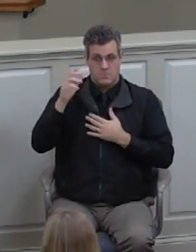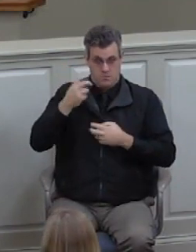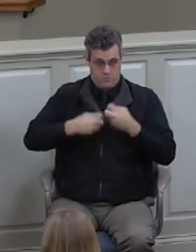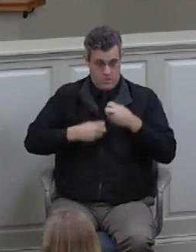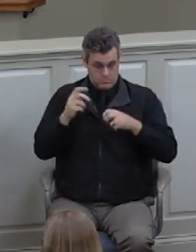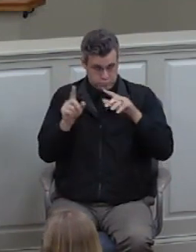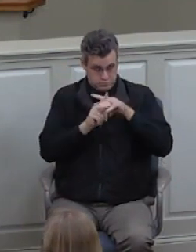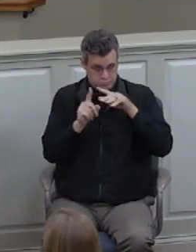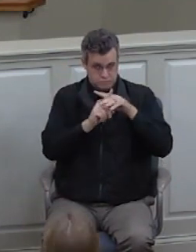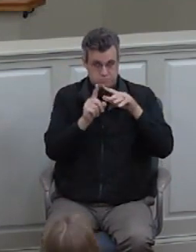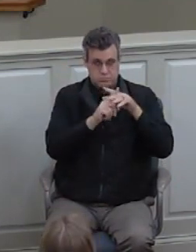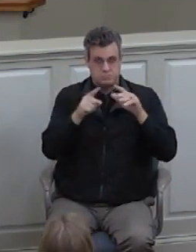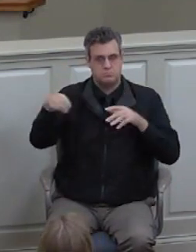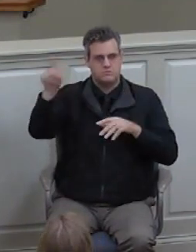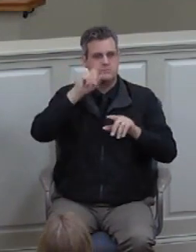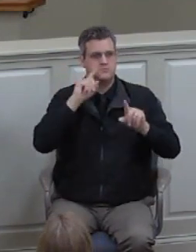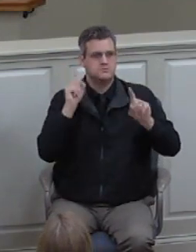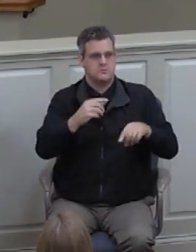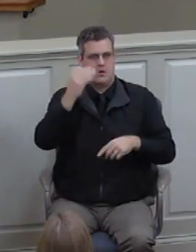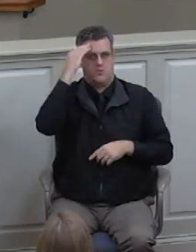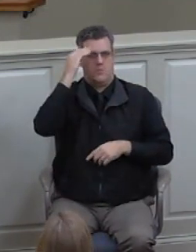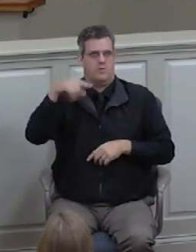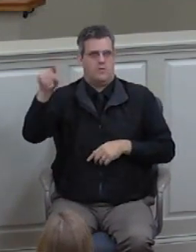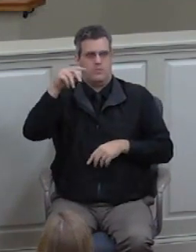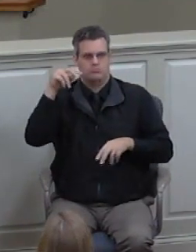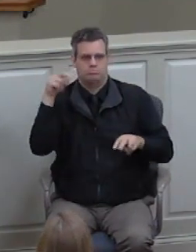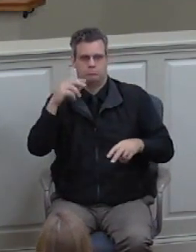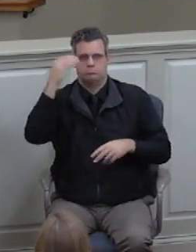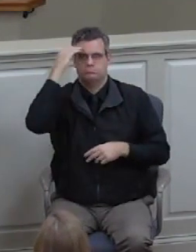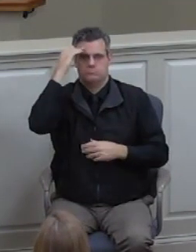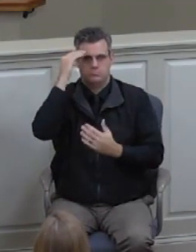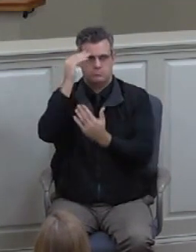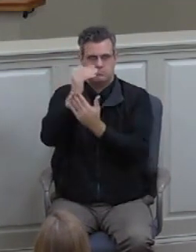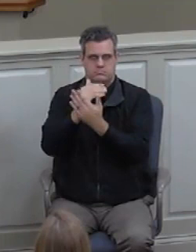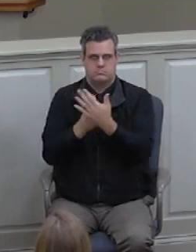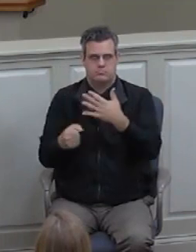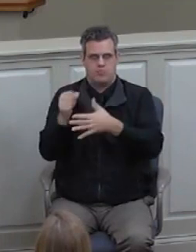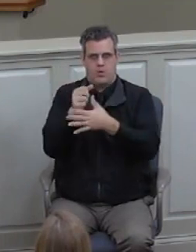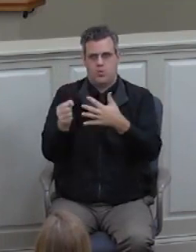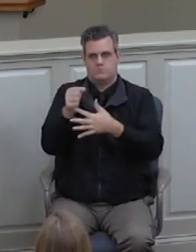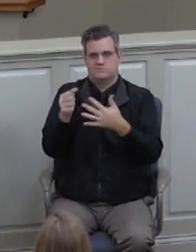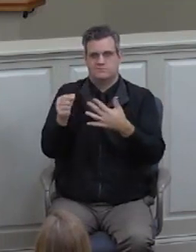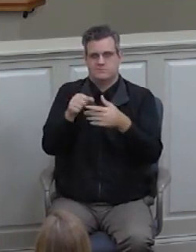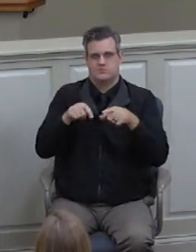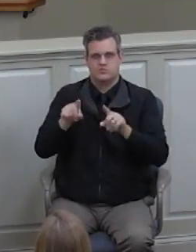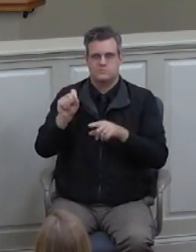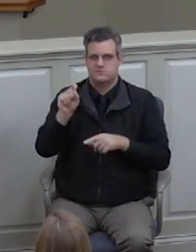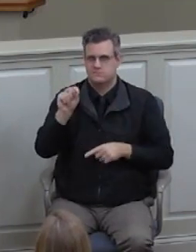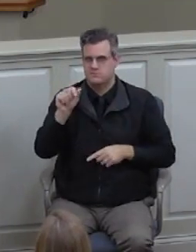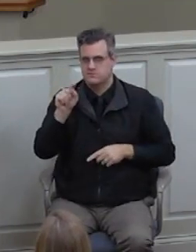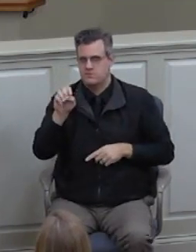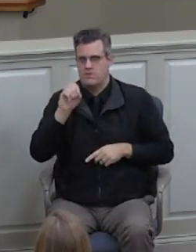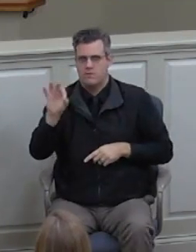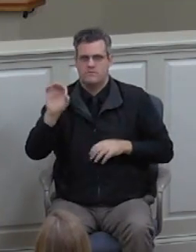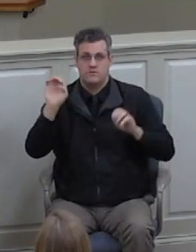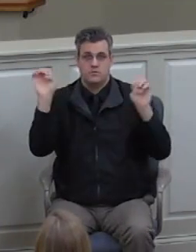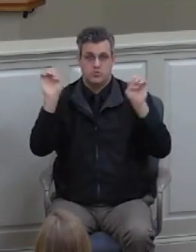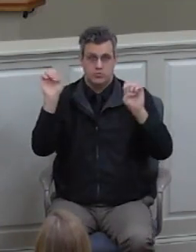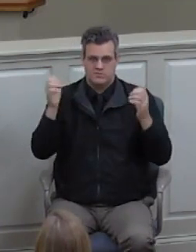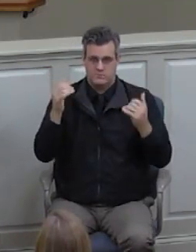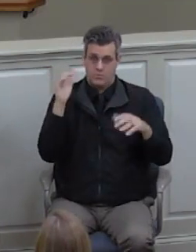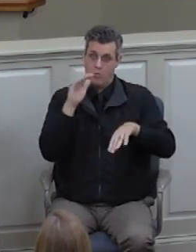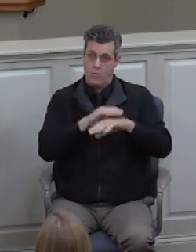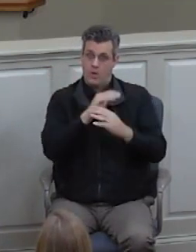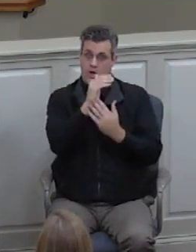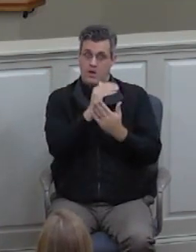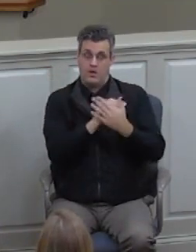that are raised, and I know they're on their radar as far as a list of priorities during a state of emergency, this is on the list,